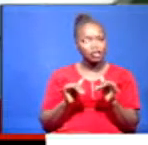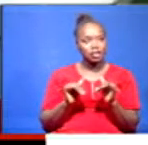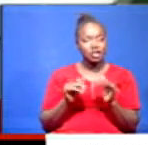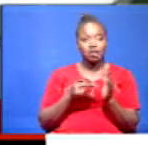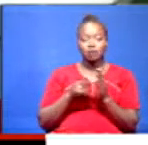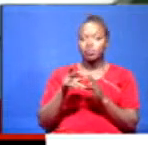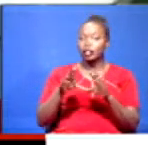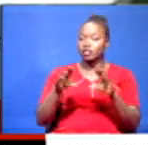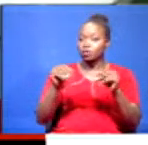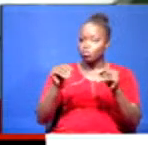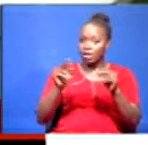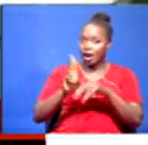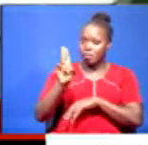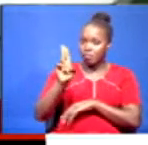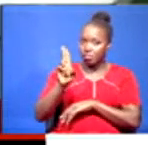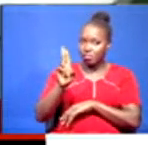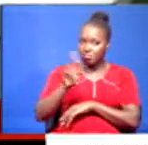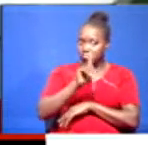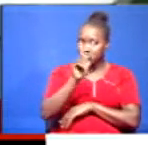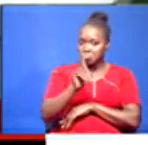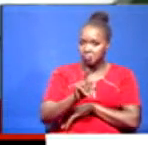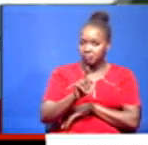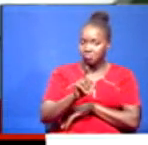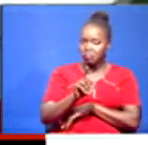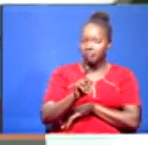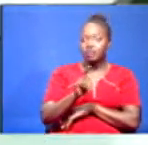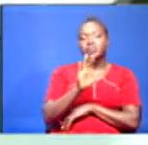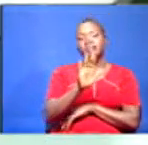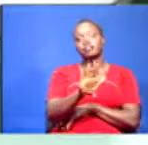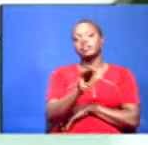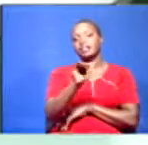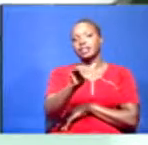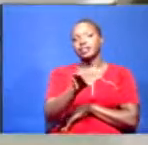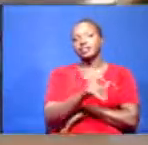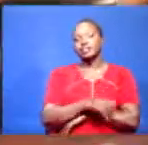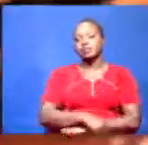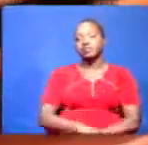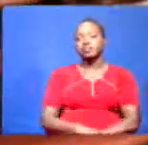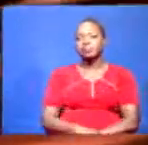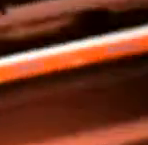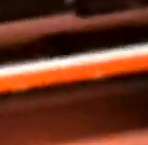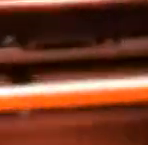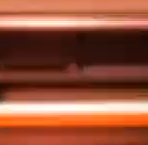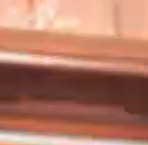going up? Find out when we come back. Stay with us.